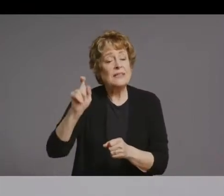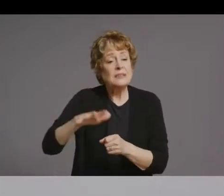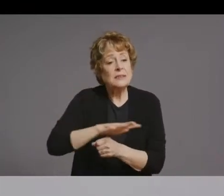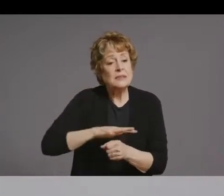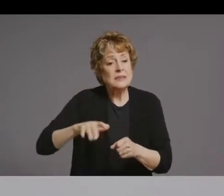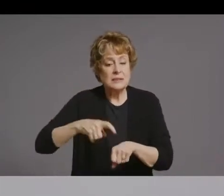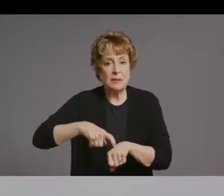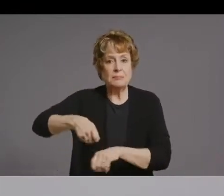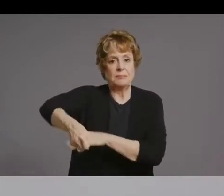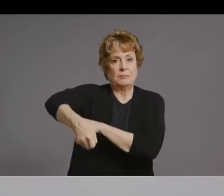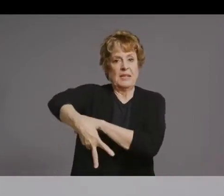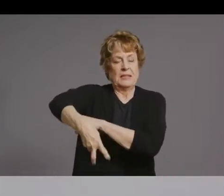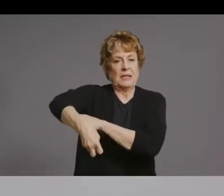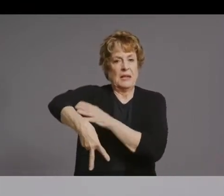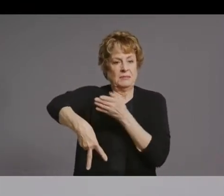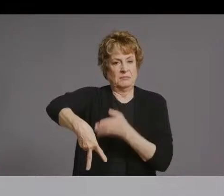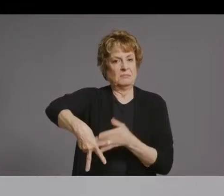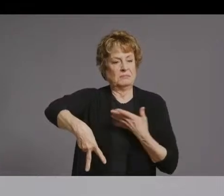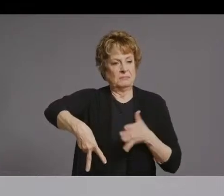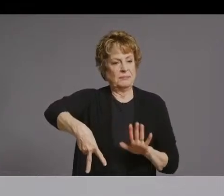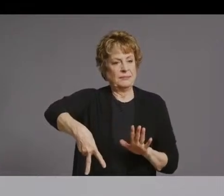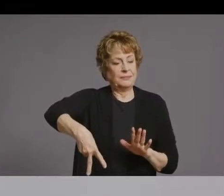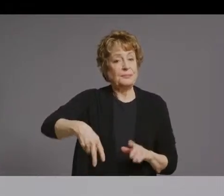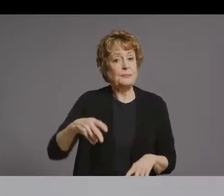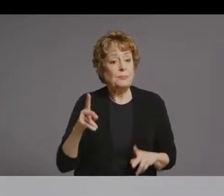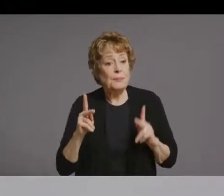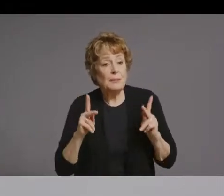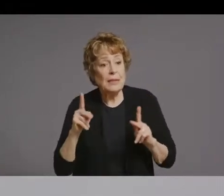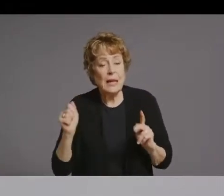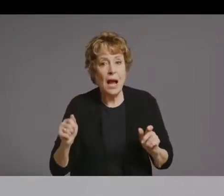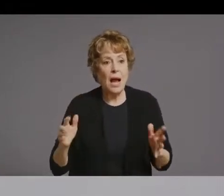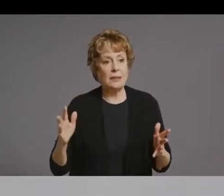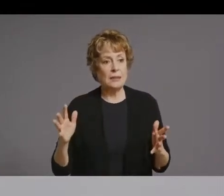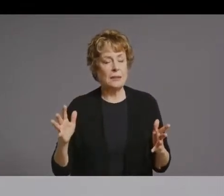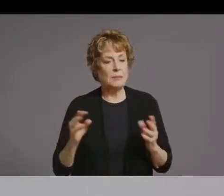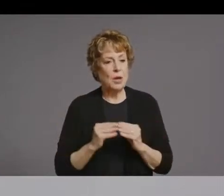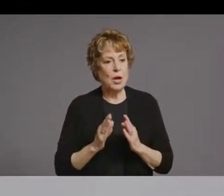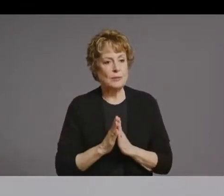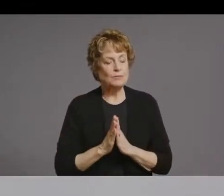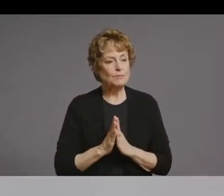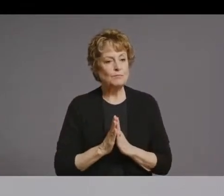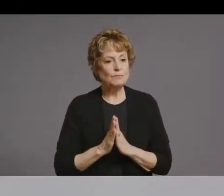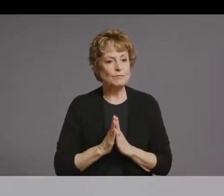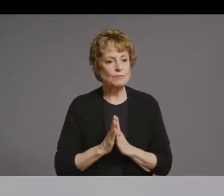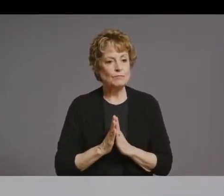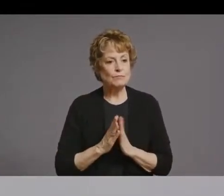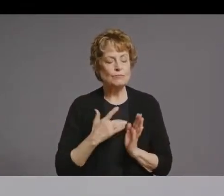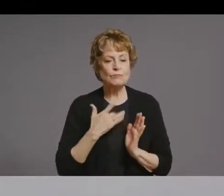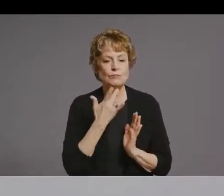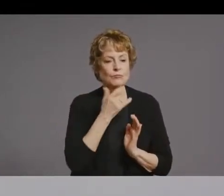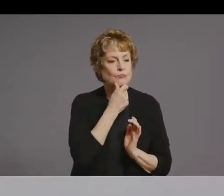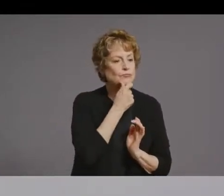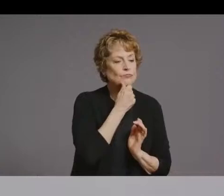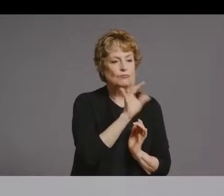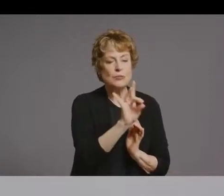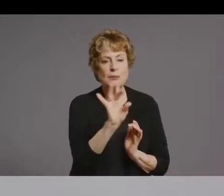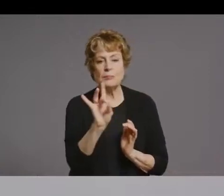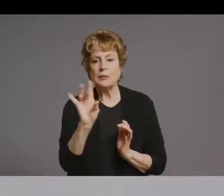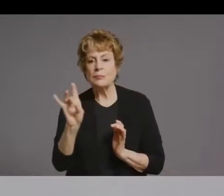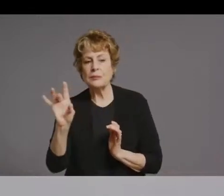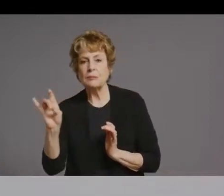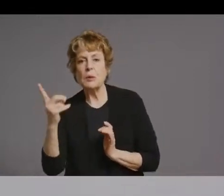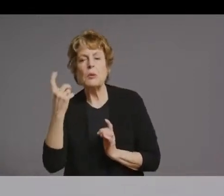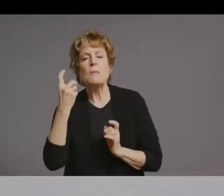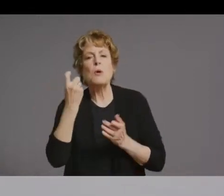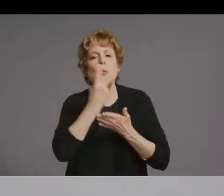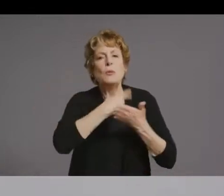night. So people are able to become more choosy. Like, they know that if they wait another week, they might have